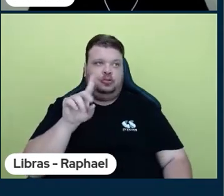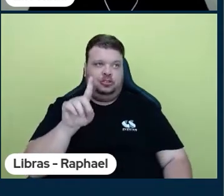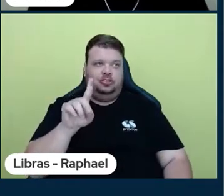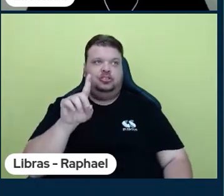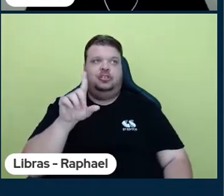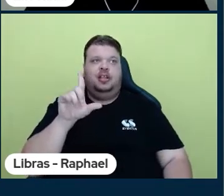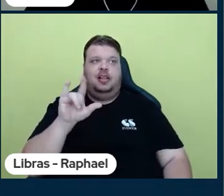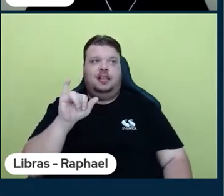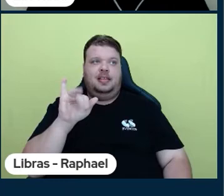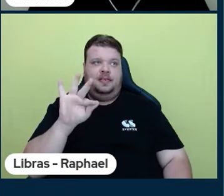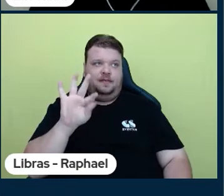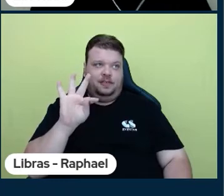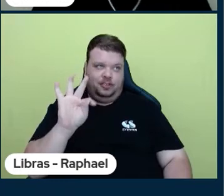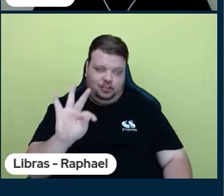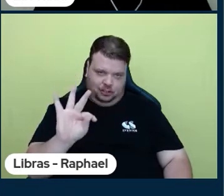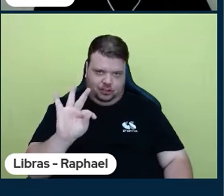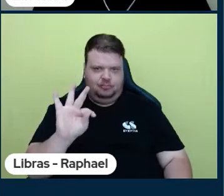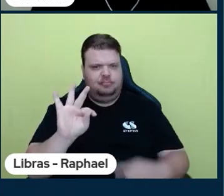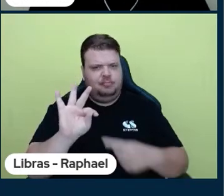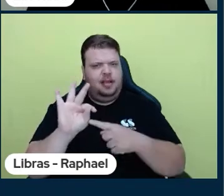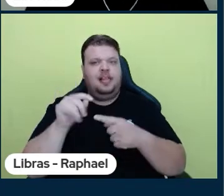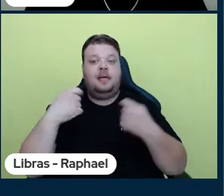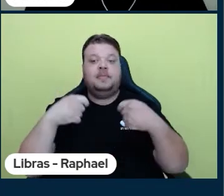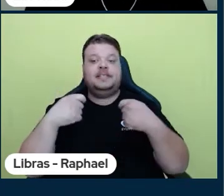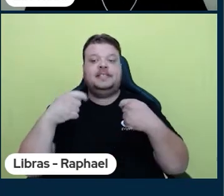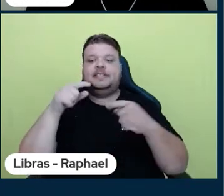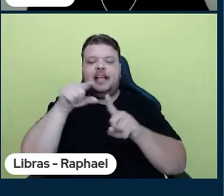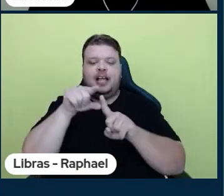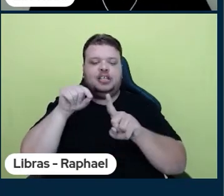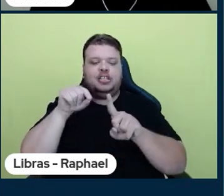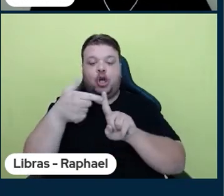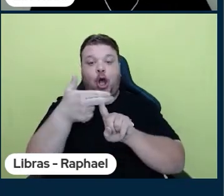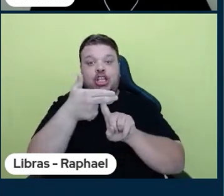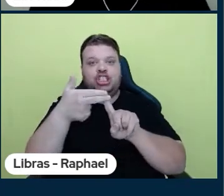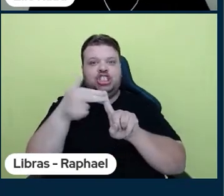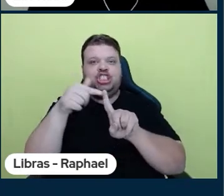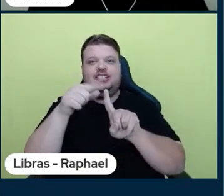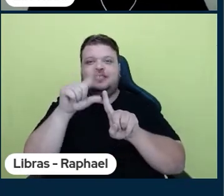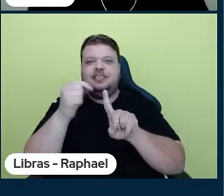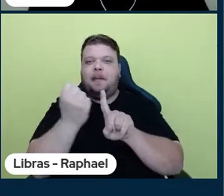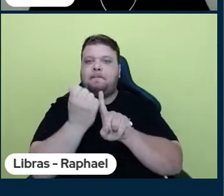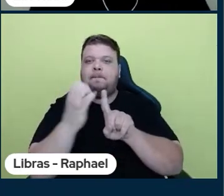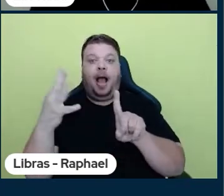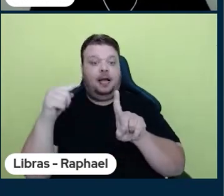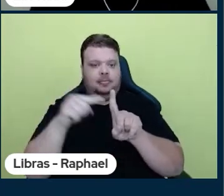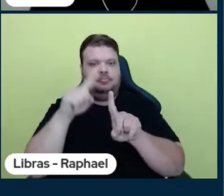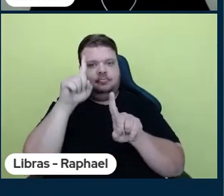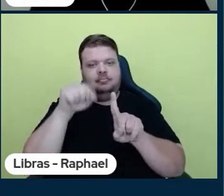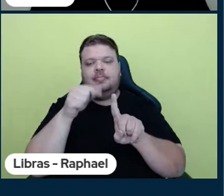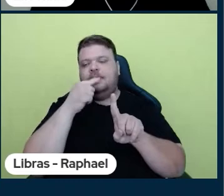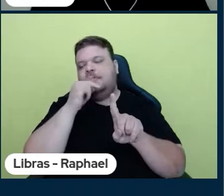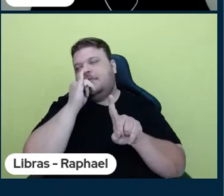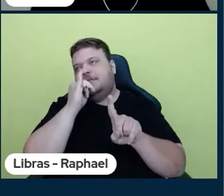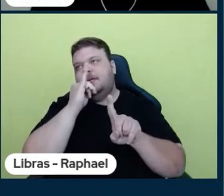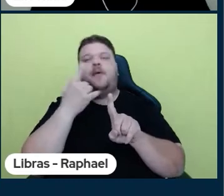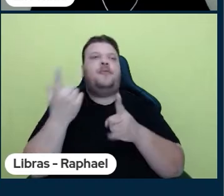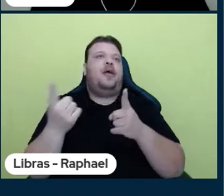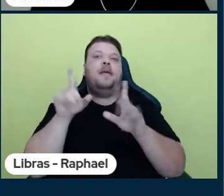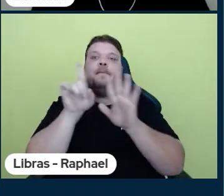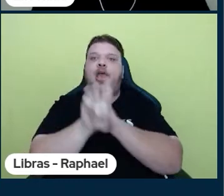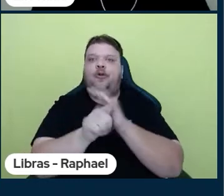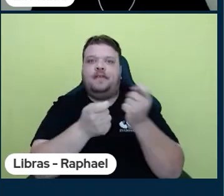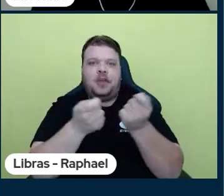when the user search on the web. And this is why WordLift is replicating what Google is